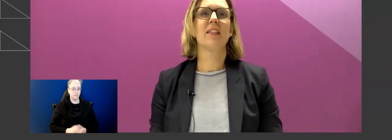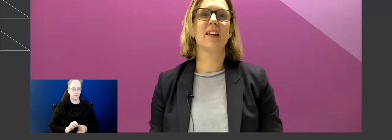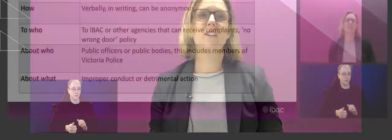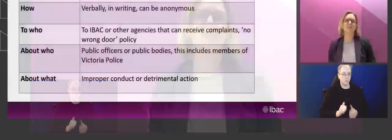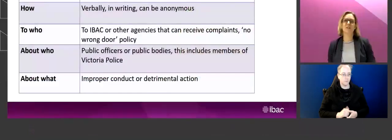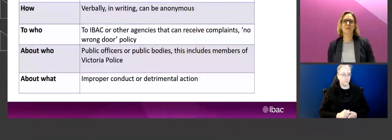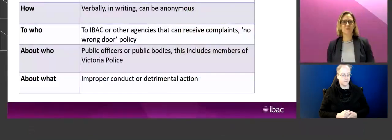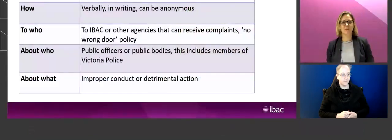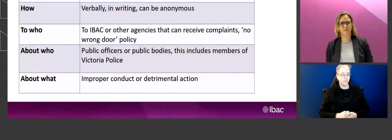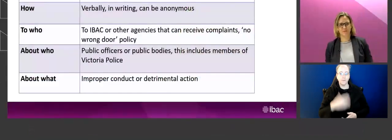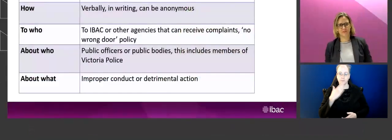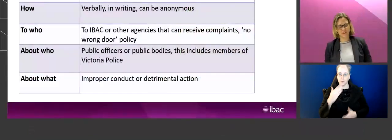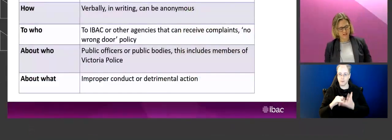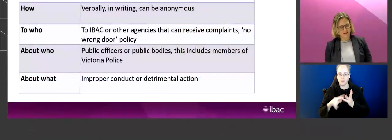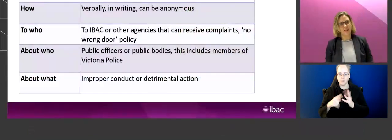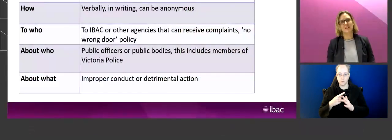Thank you, Sue.